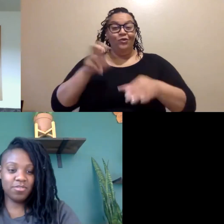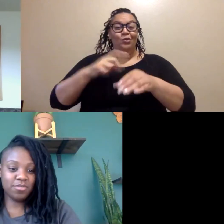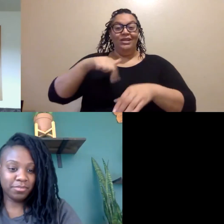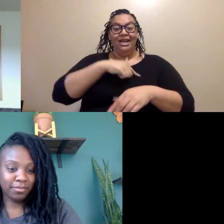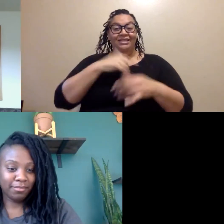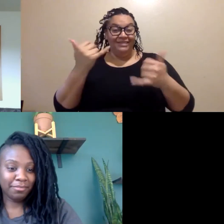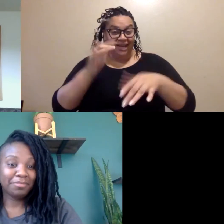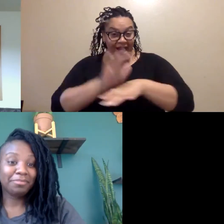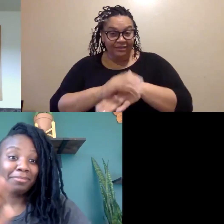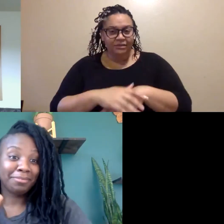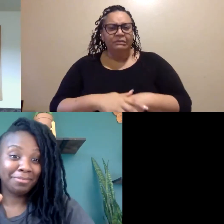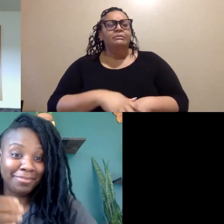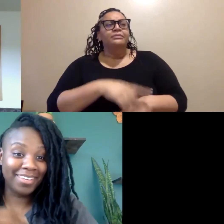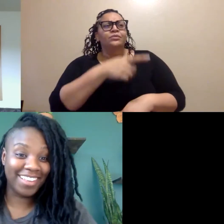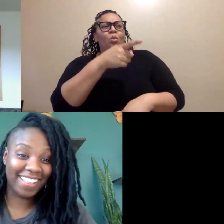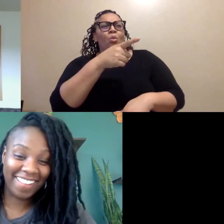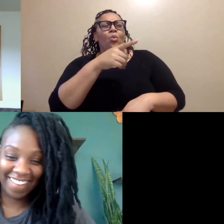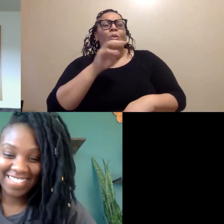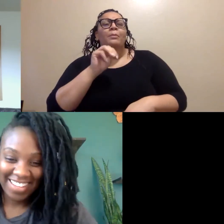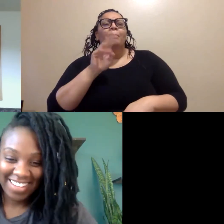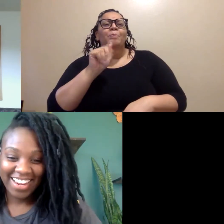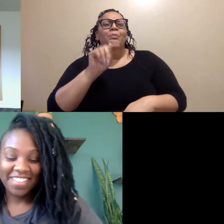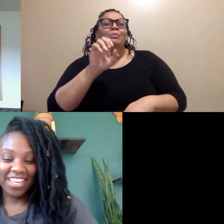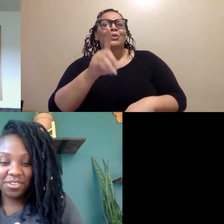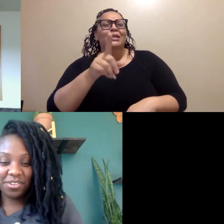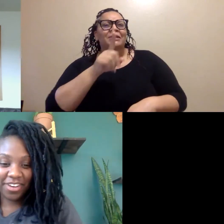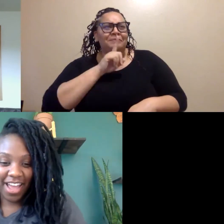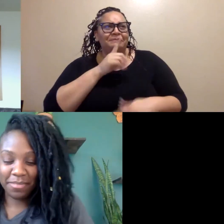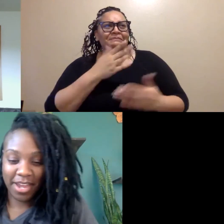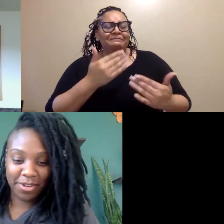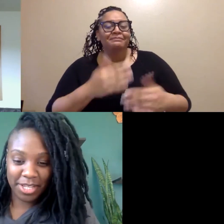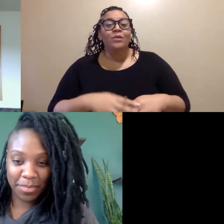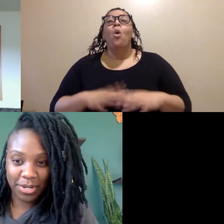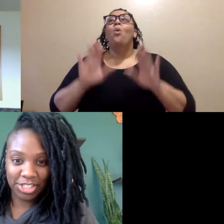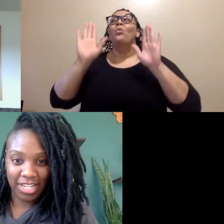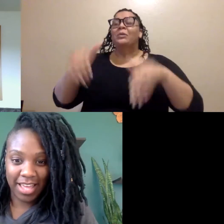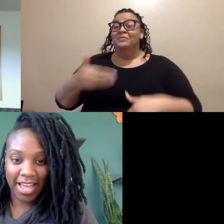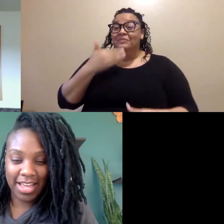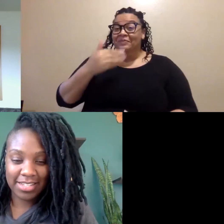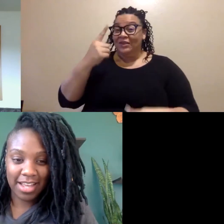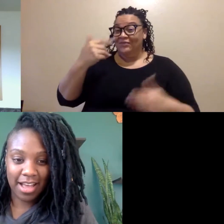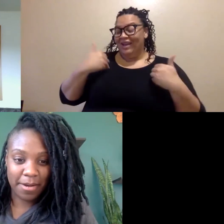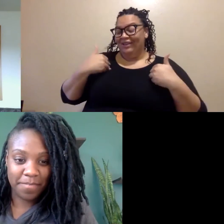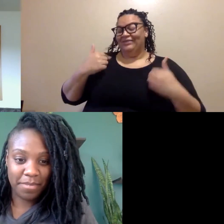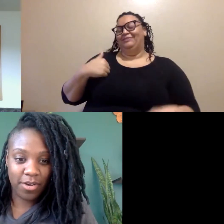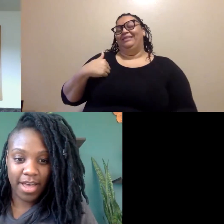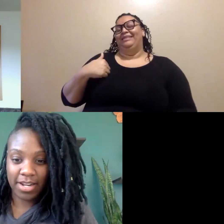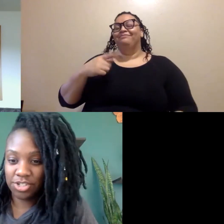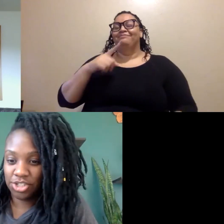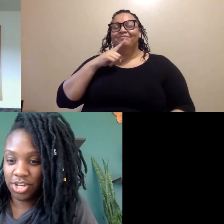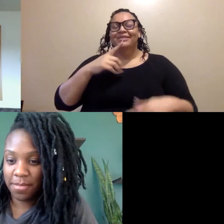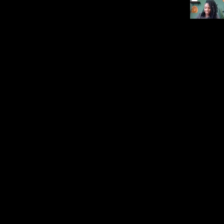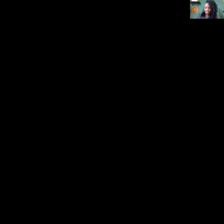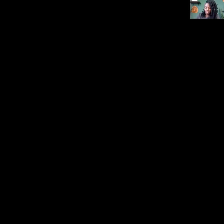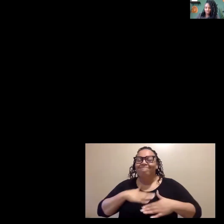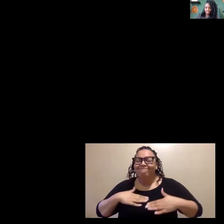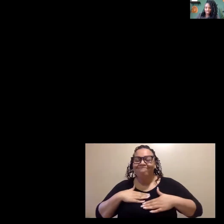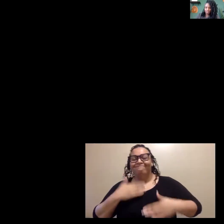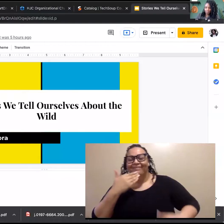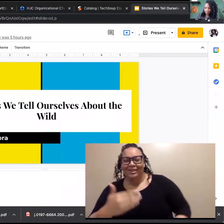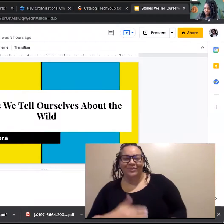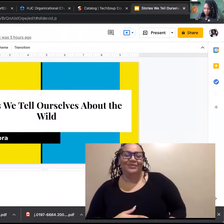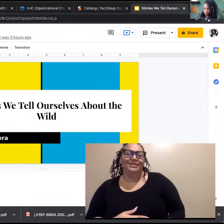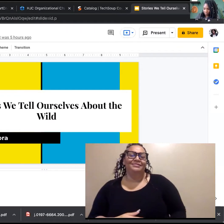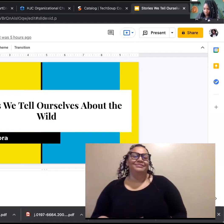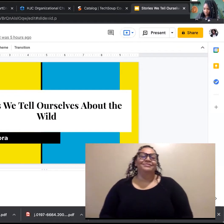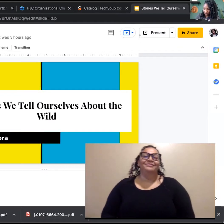You're on mute, and then you can go ahead and share your screen. Thank you for having me. I really appreciate that. I'm gonna go ahead and share my